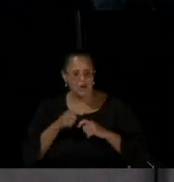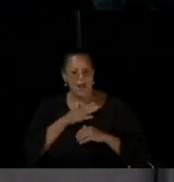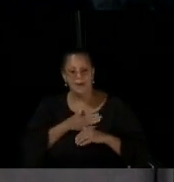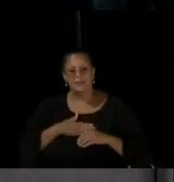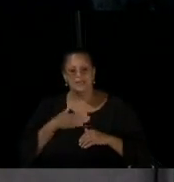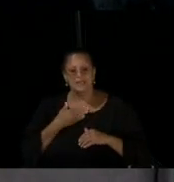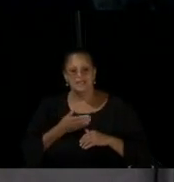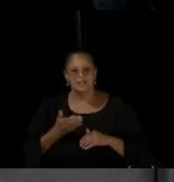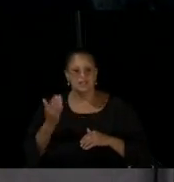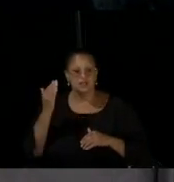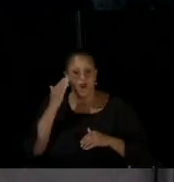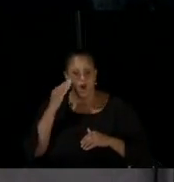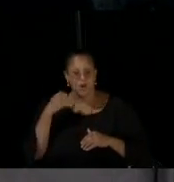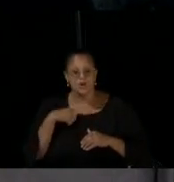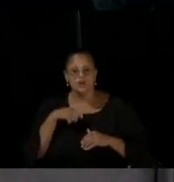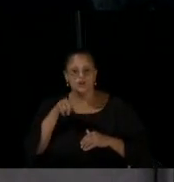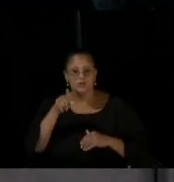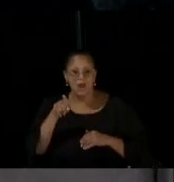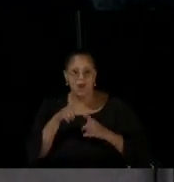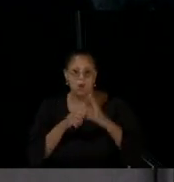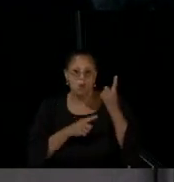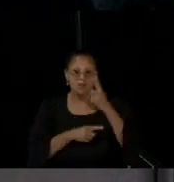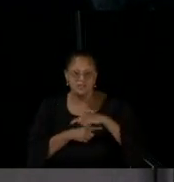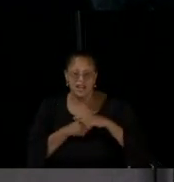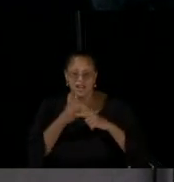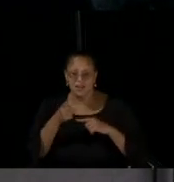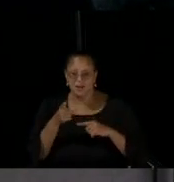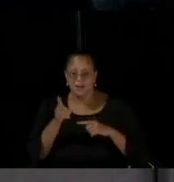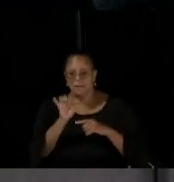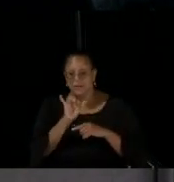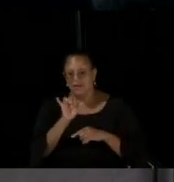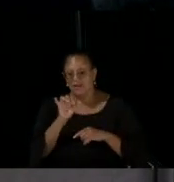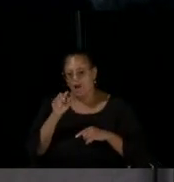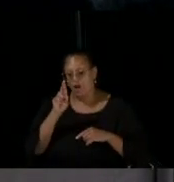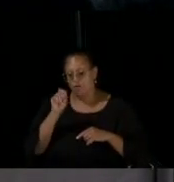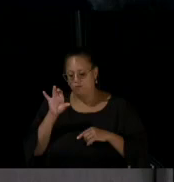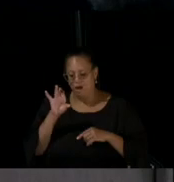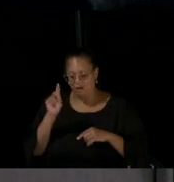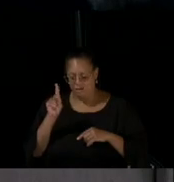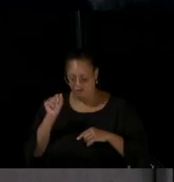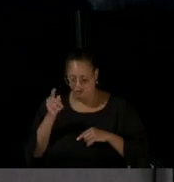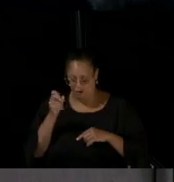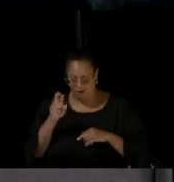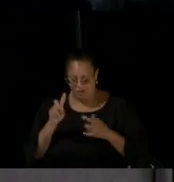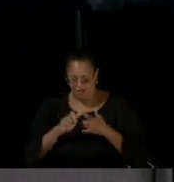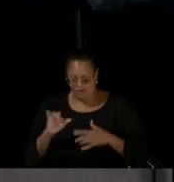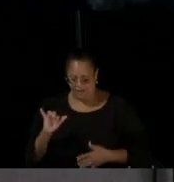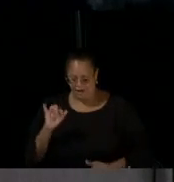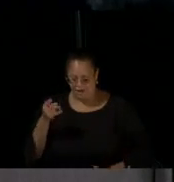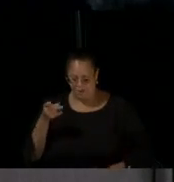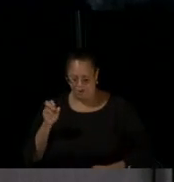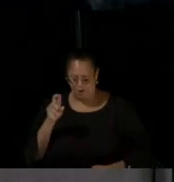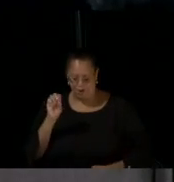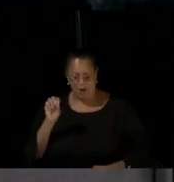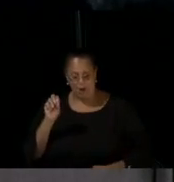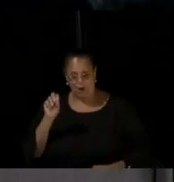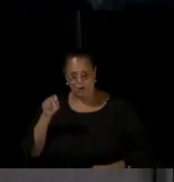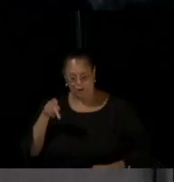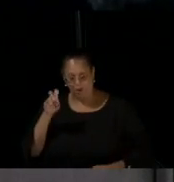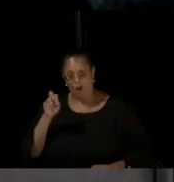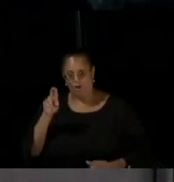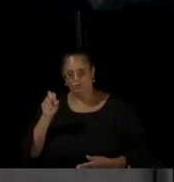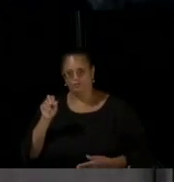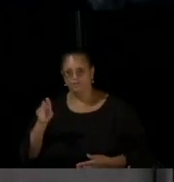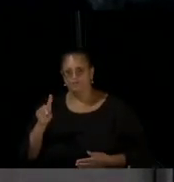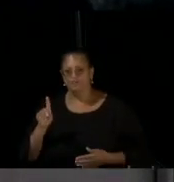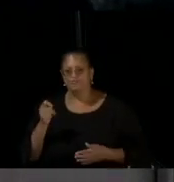one of those people, you may one day get to be a rock star just like Mr. Perot. It is our deepest hope, as you